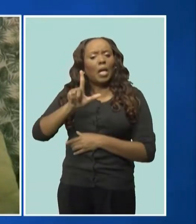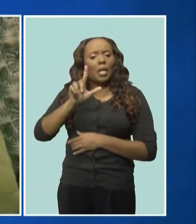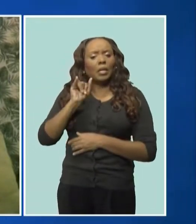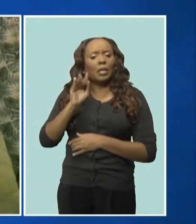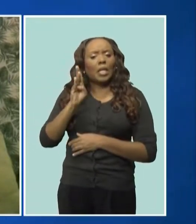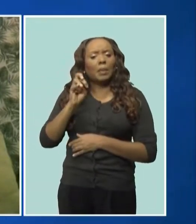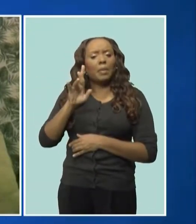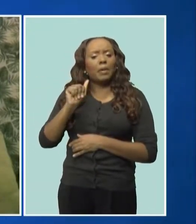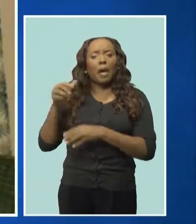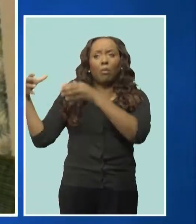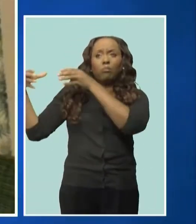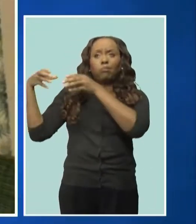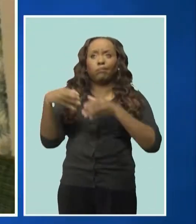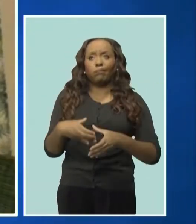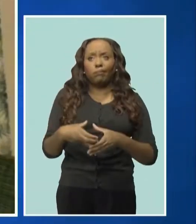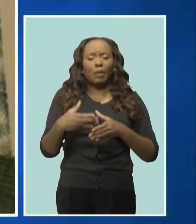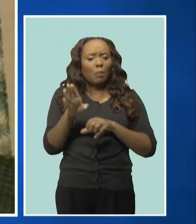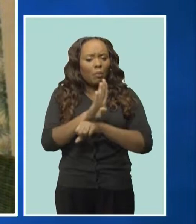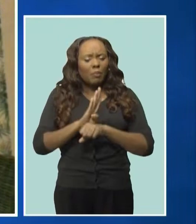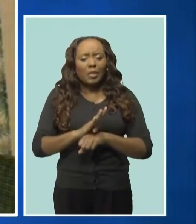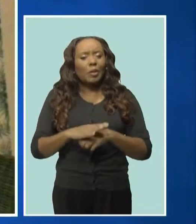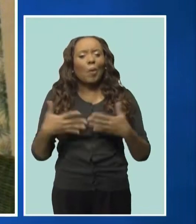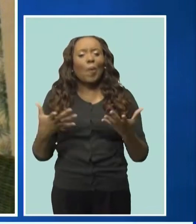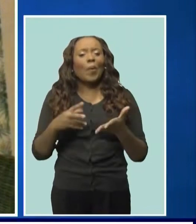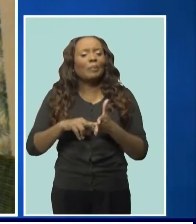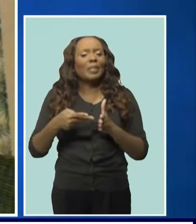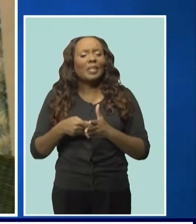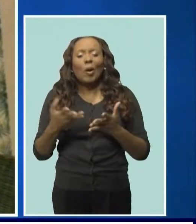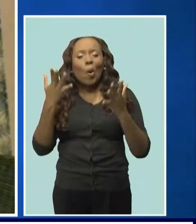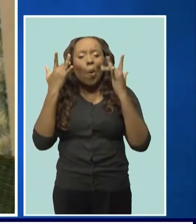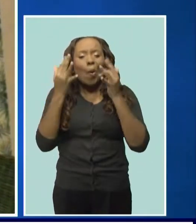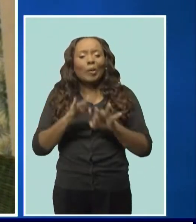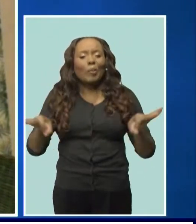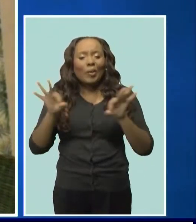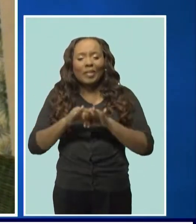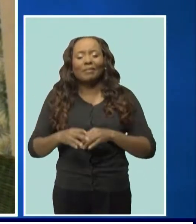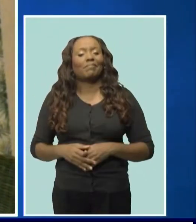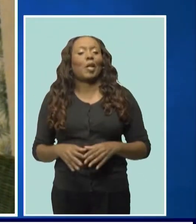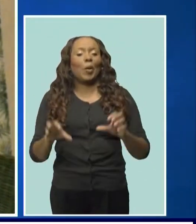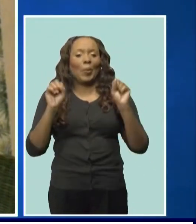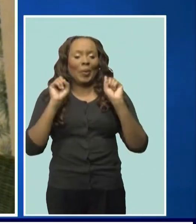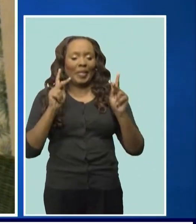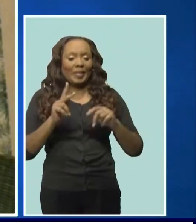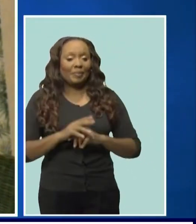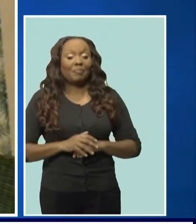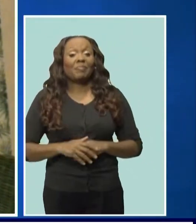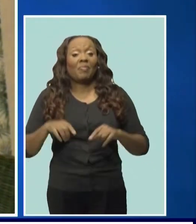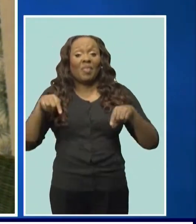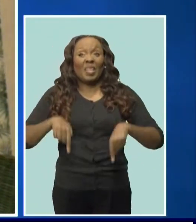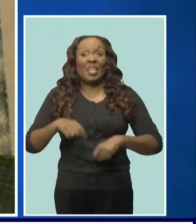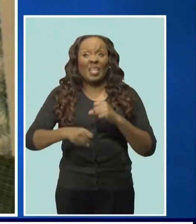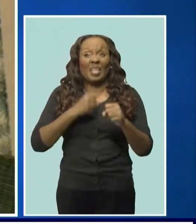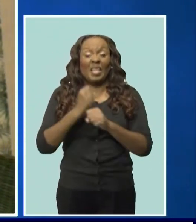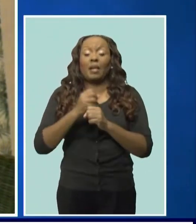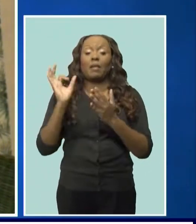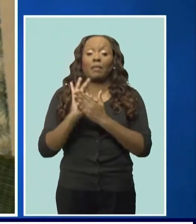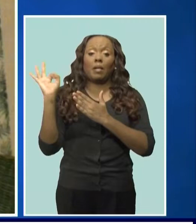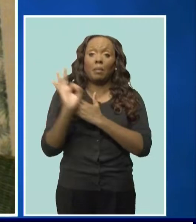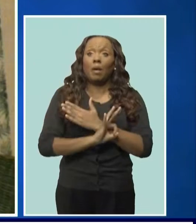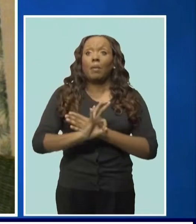us? Yes, Pearson. So first of all, in February of this year, Barbados would have established diplomatic